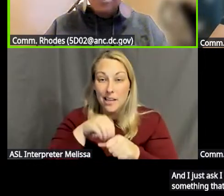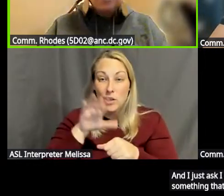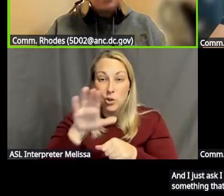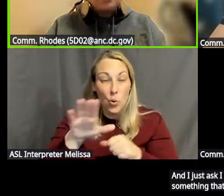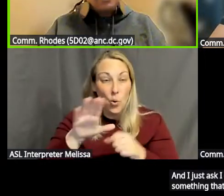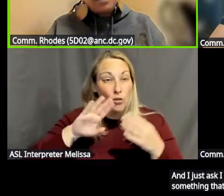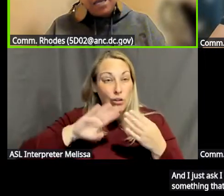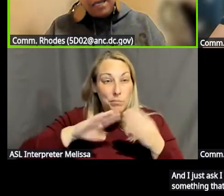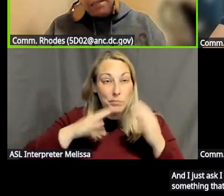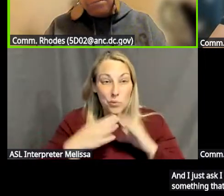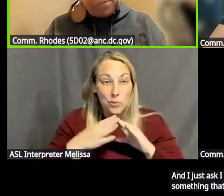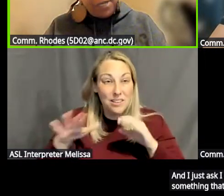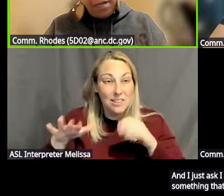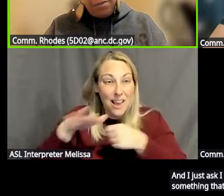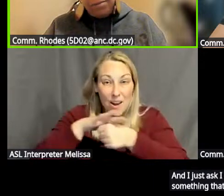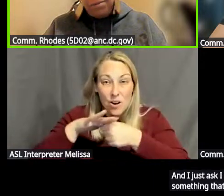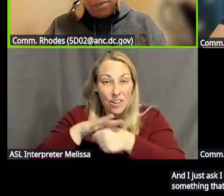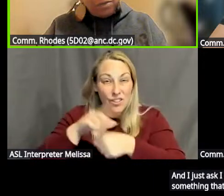there, I